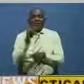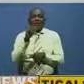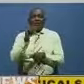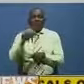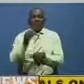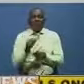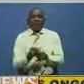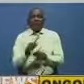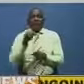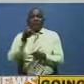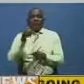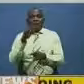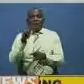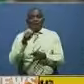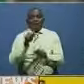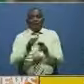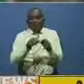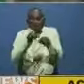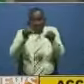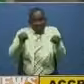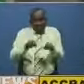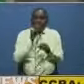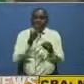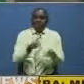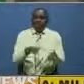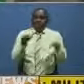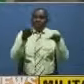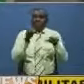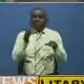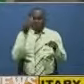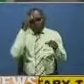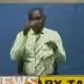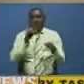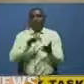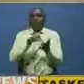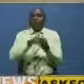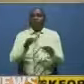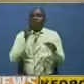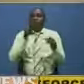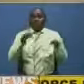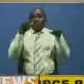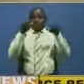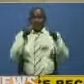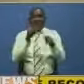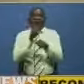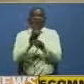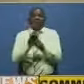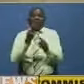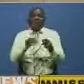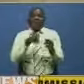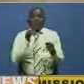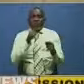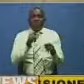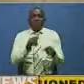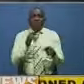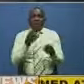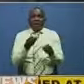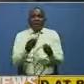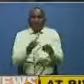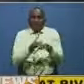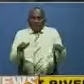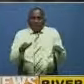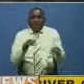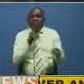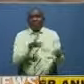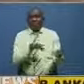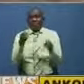Mr. Ahmed said those flooded areas are not known to be flood prone. He, however, advised people living in low-lying areas